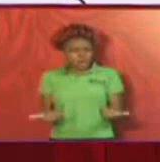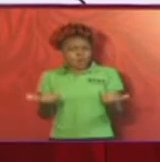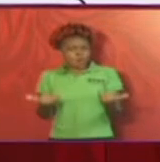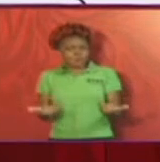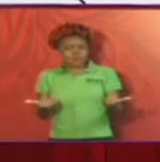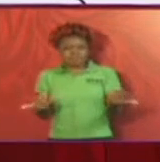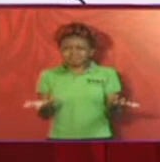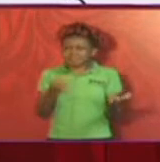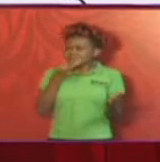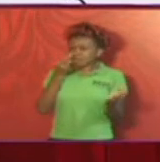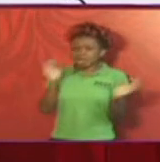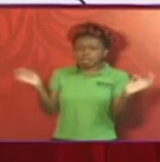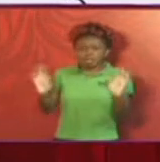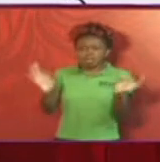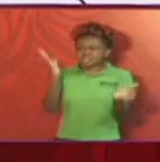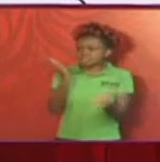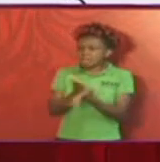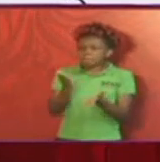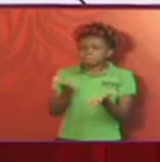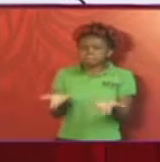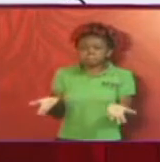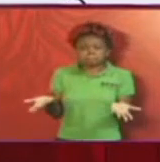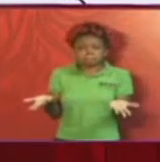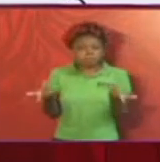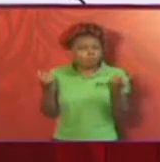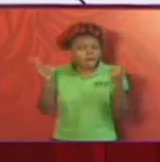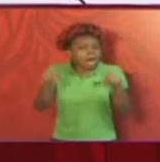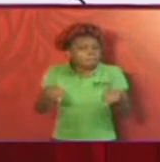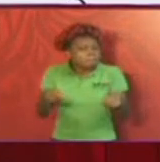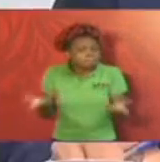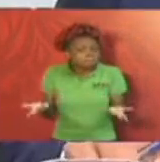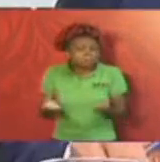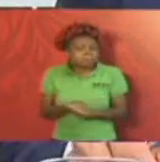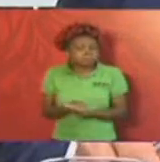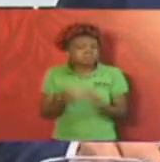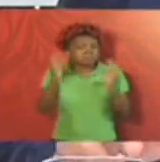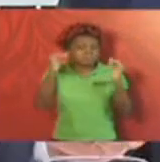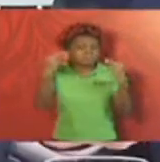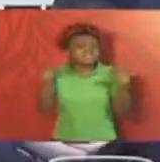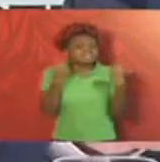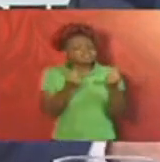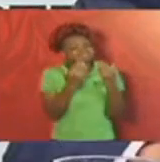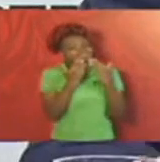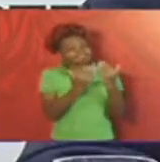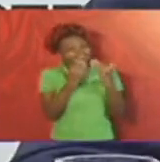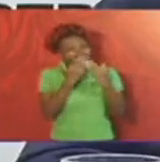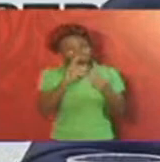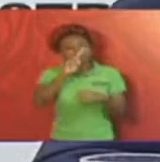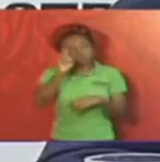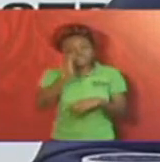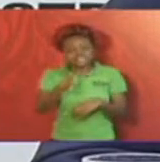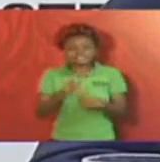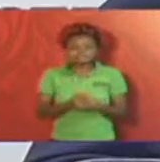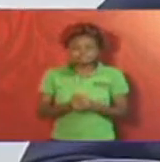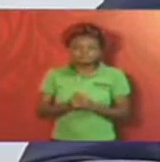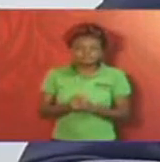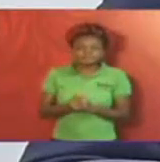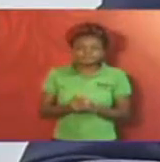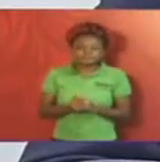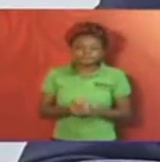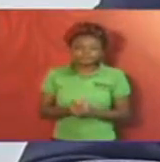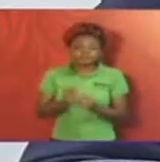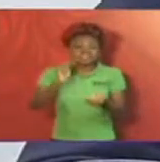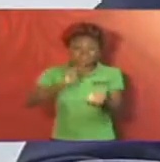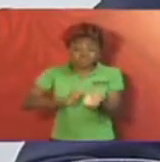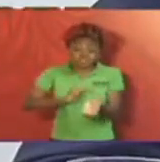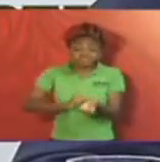address? Thank you. Okay, so thank you for both questions. So the issue of lunches and nurses, while it's important, I will have to check